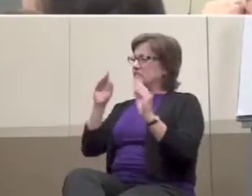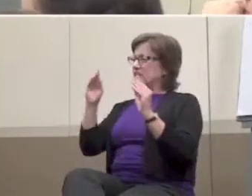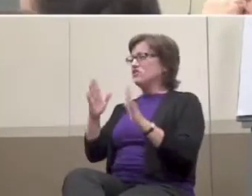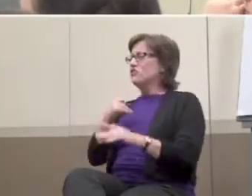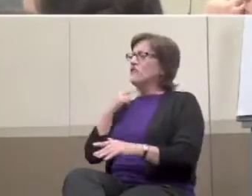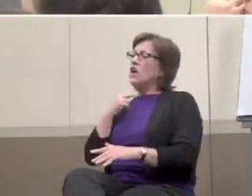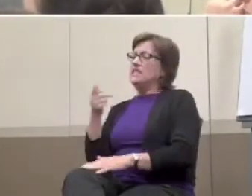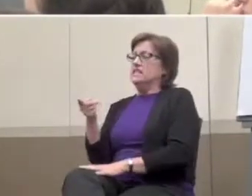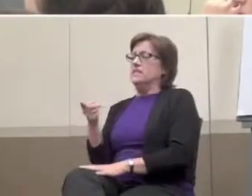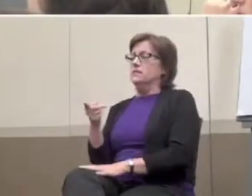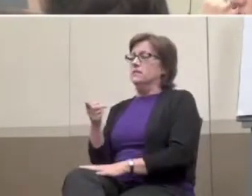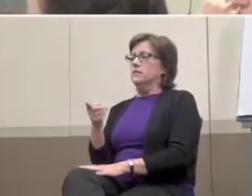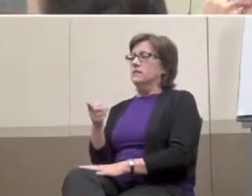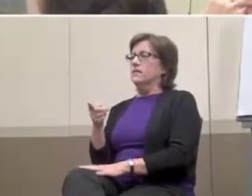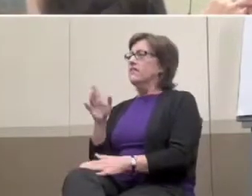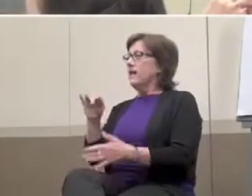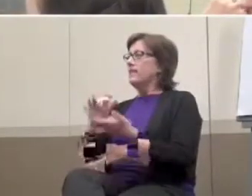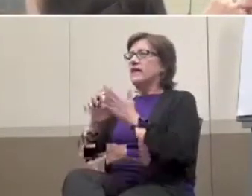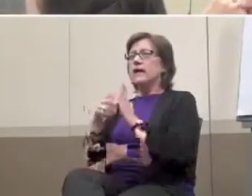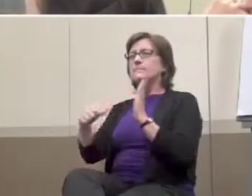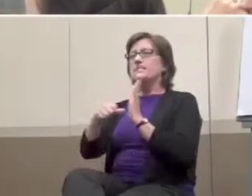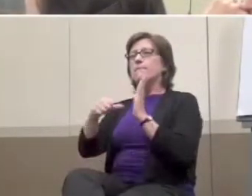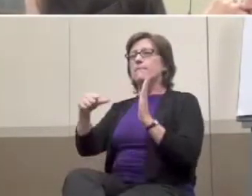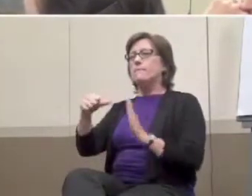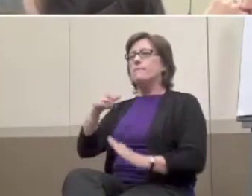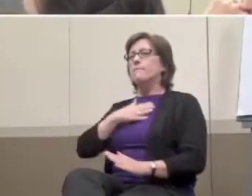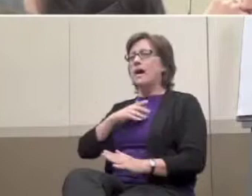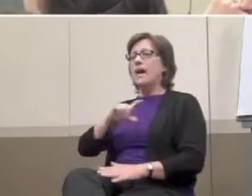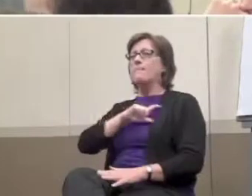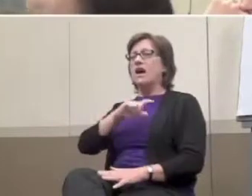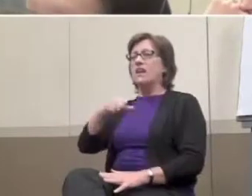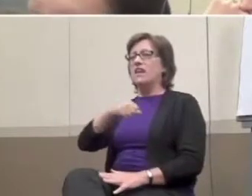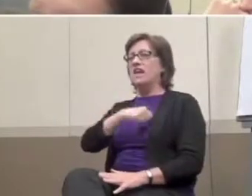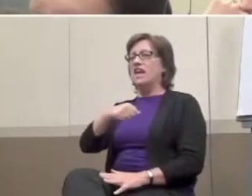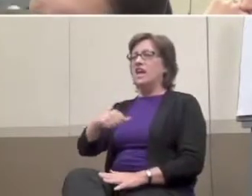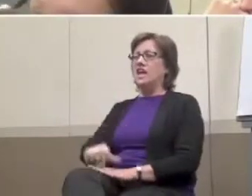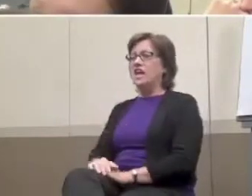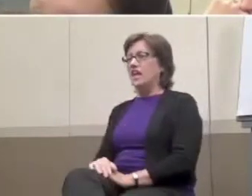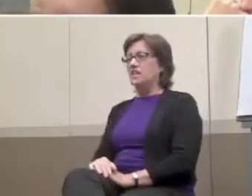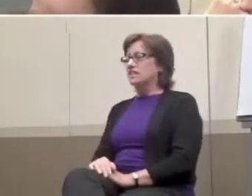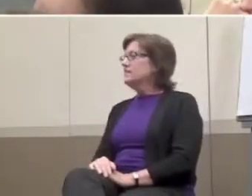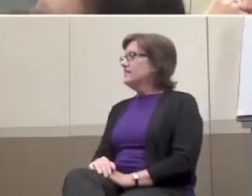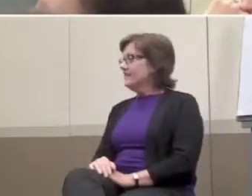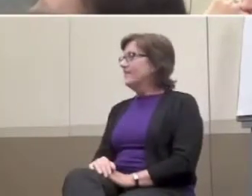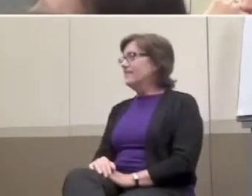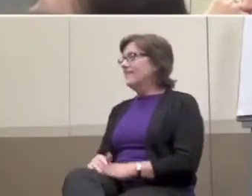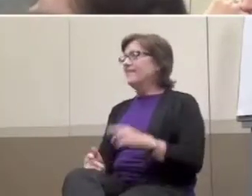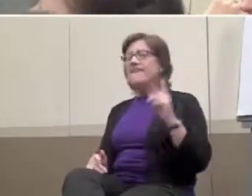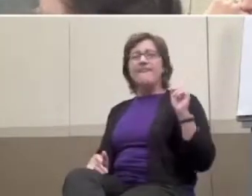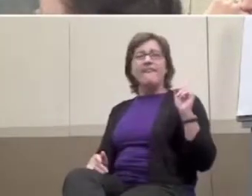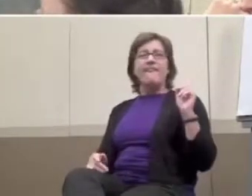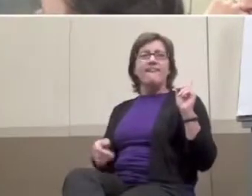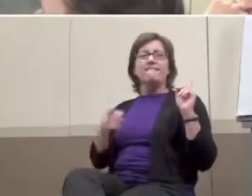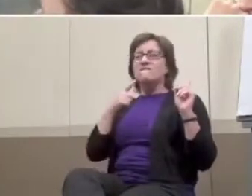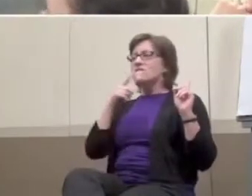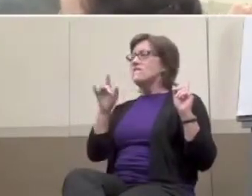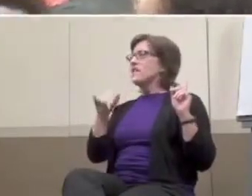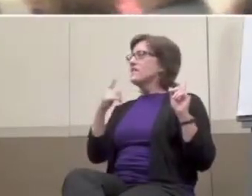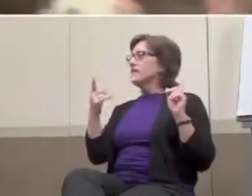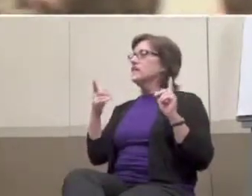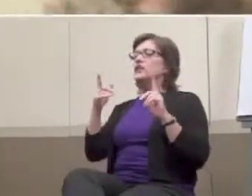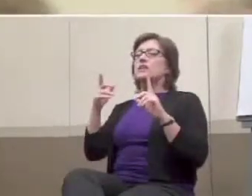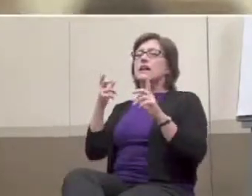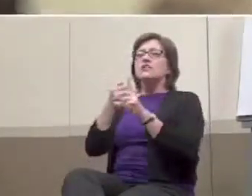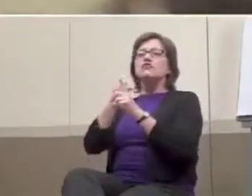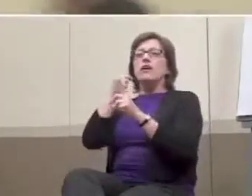Teacher voice becomes the button for other people. Yeah, it goes back to that striking while the iron's cool thing that I talked about earlier,